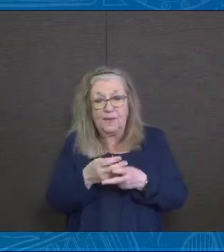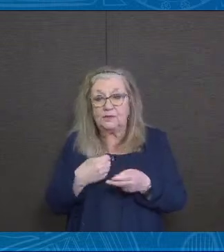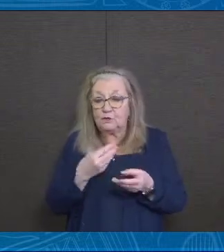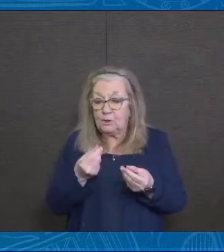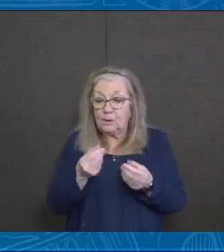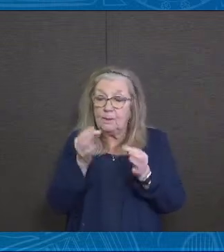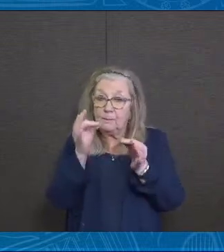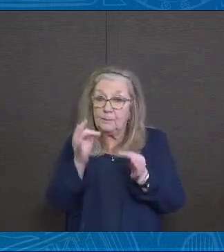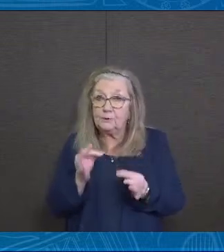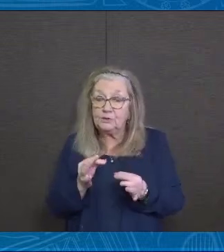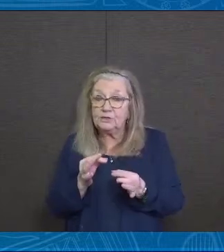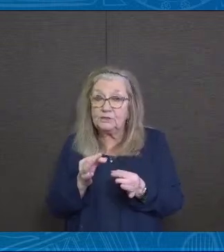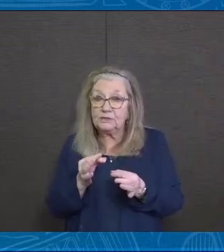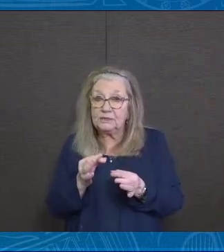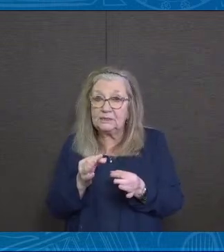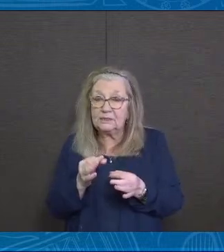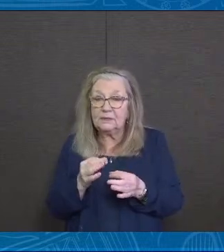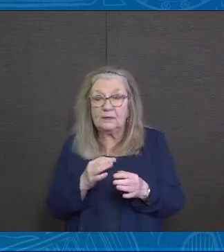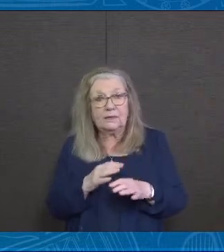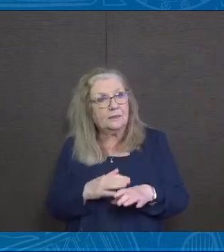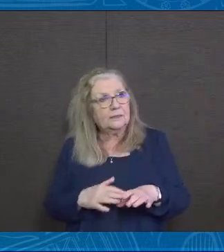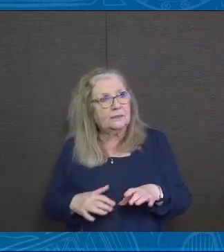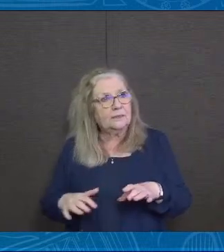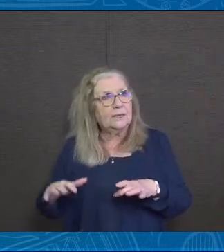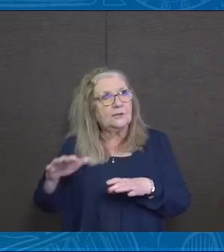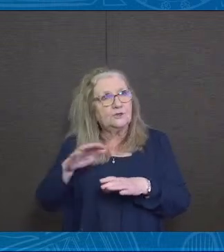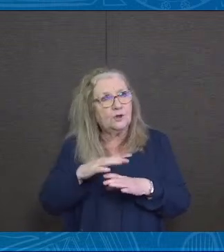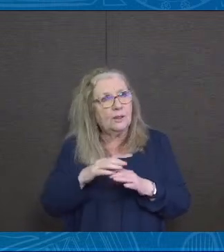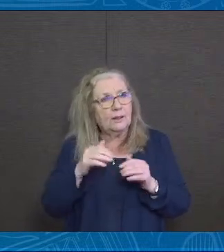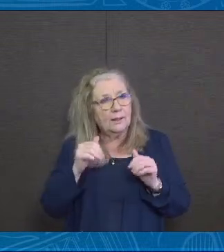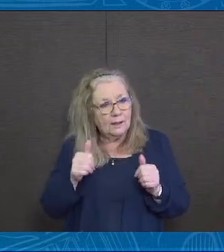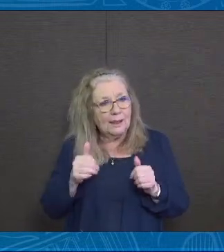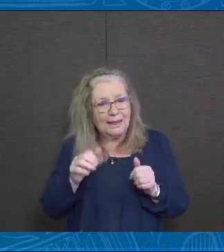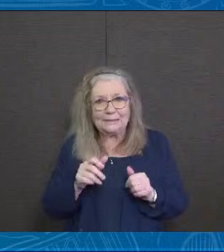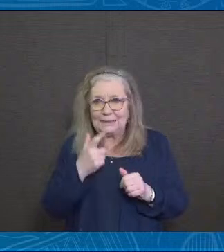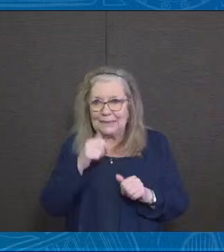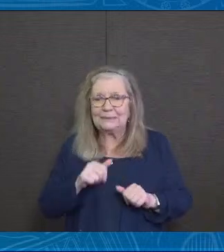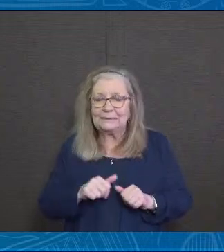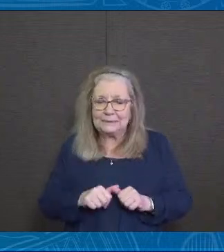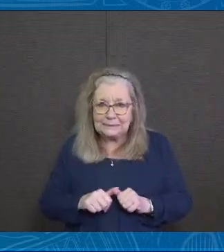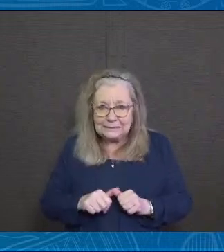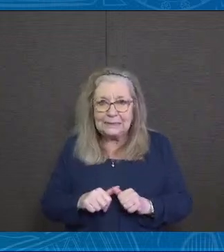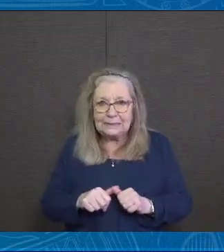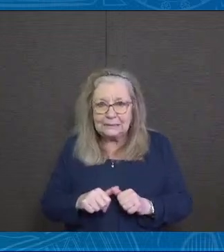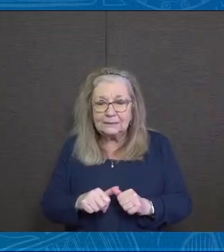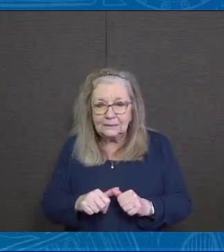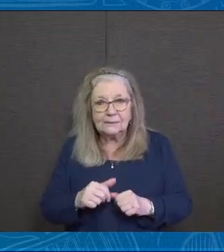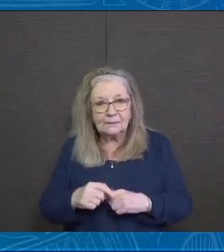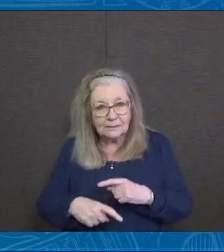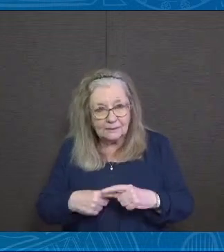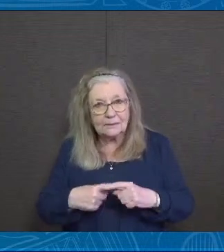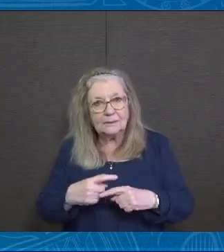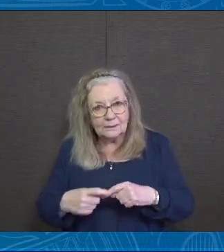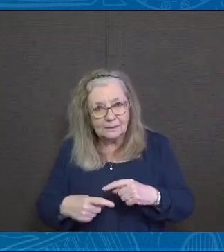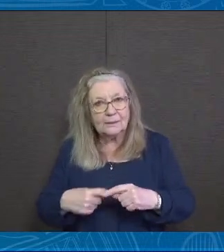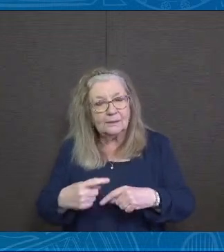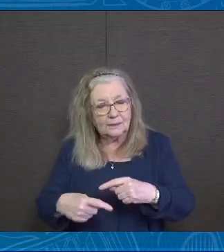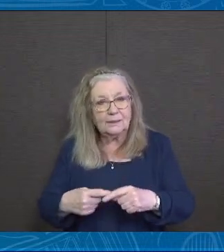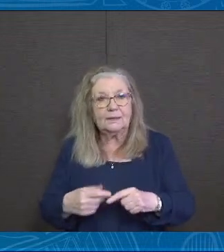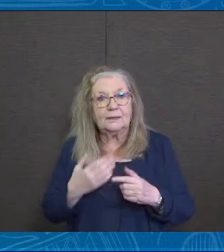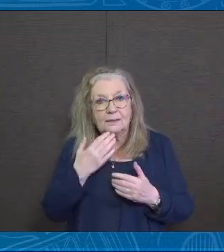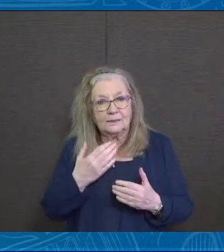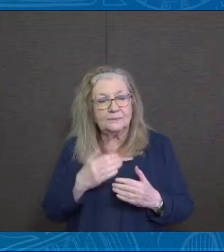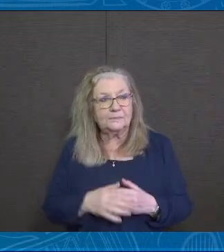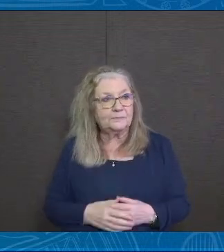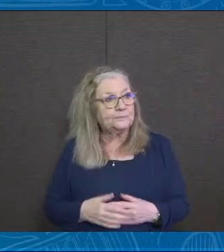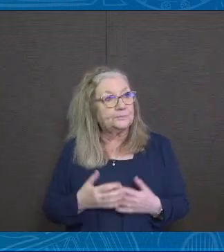more measurable and sustainable way. There, I'll stop here. Thank you. Excellent. Please give